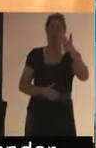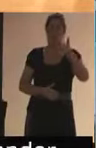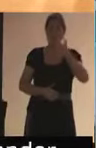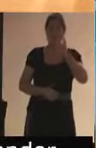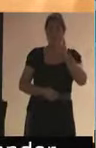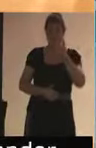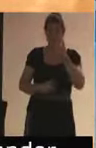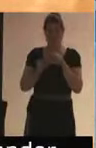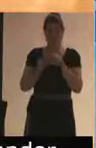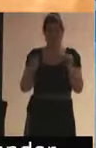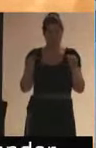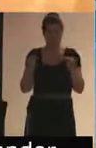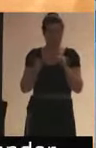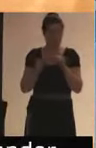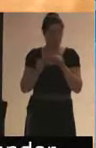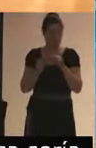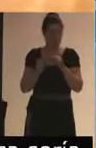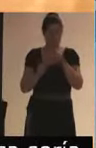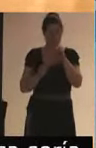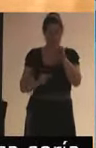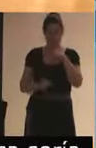and I'd like to know whether that